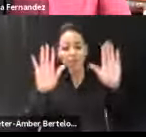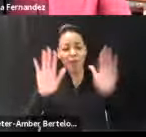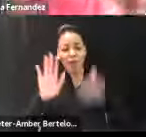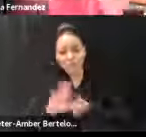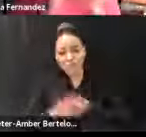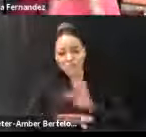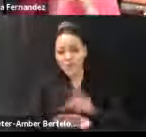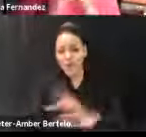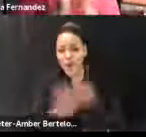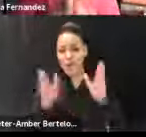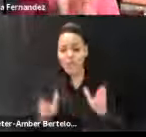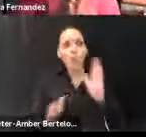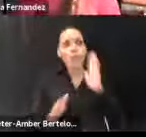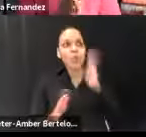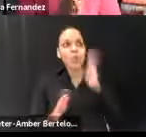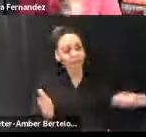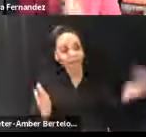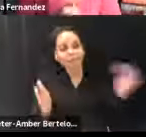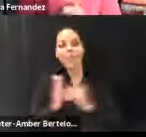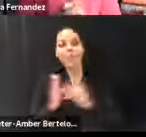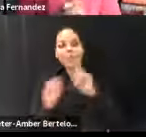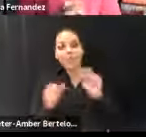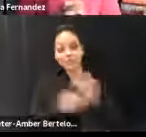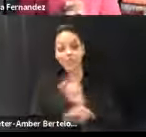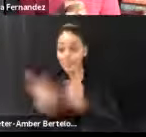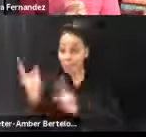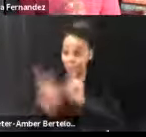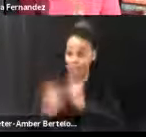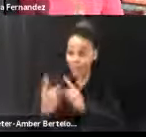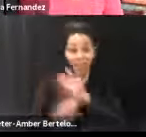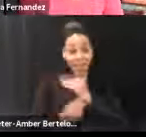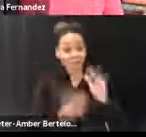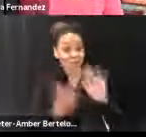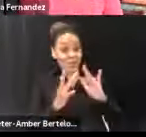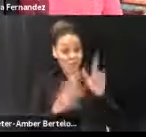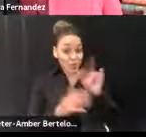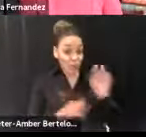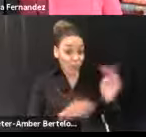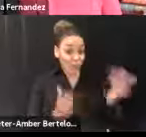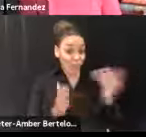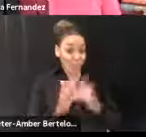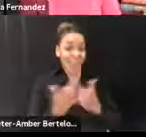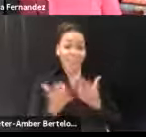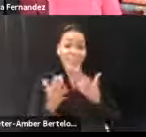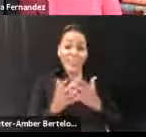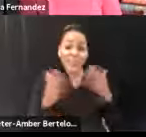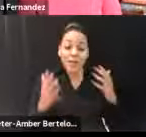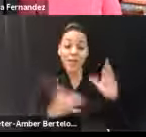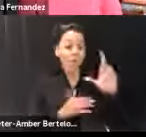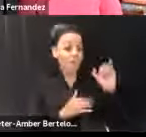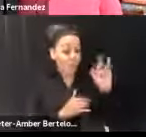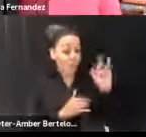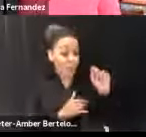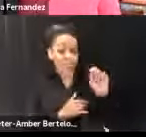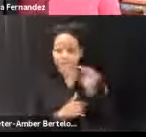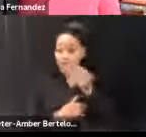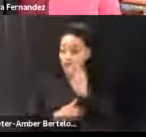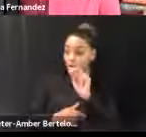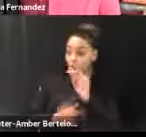we will do this again in person and Zoom. Okay, so Robert and Ron, do you have